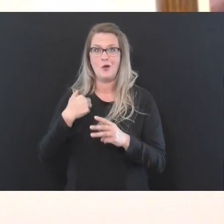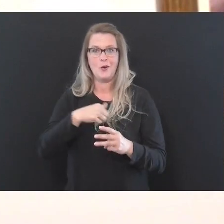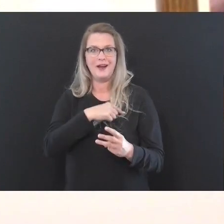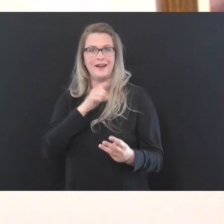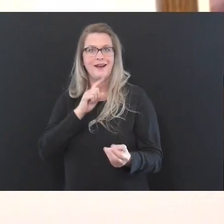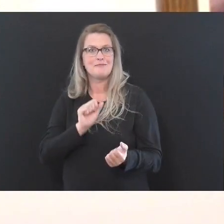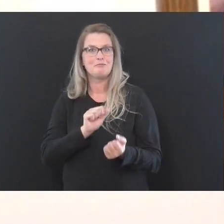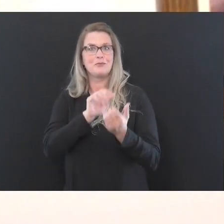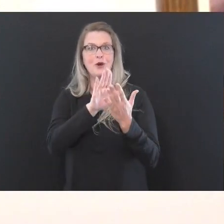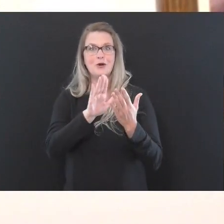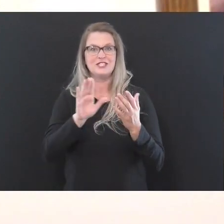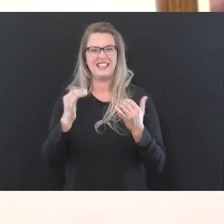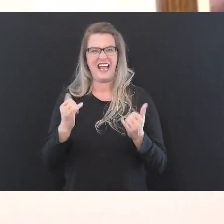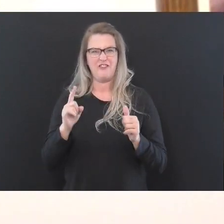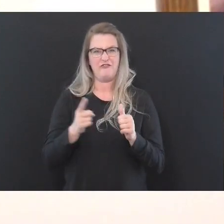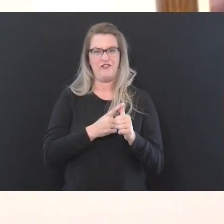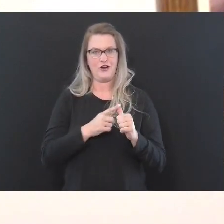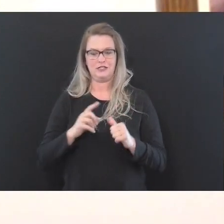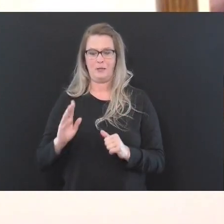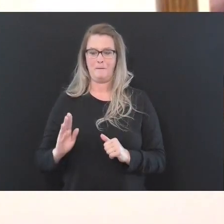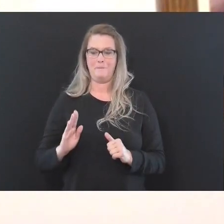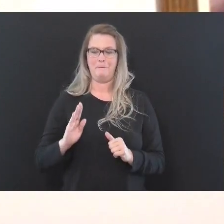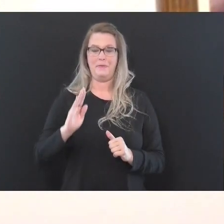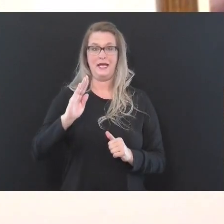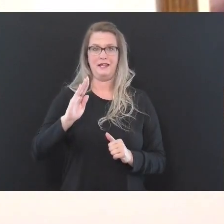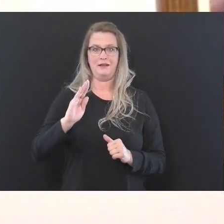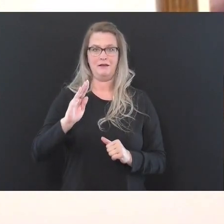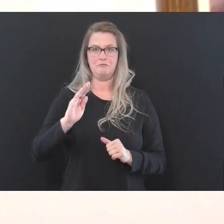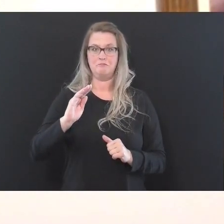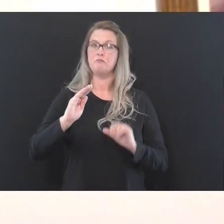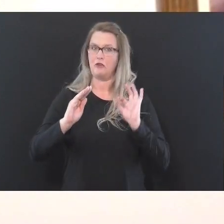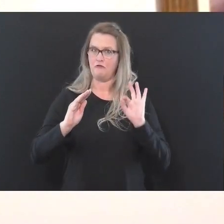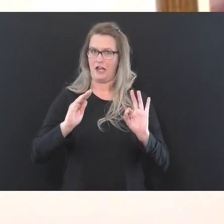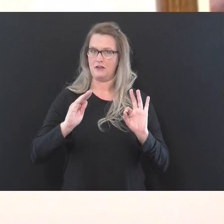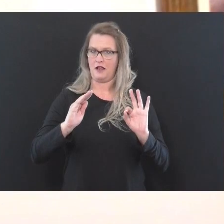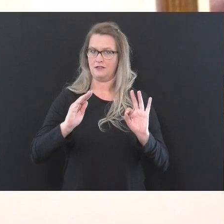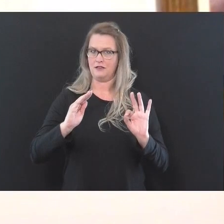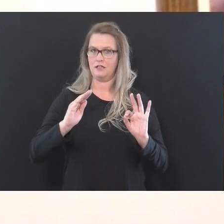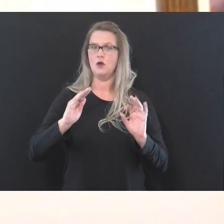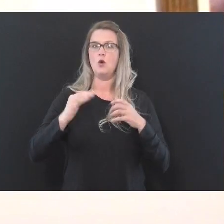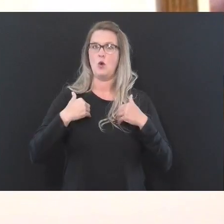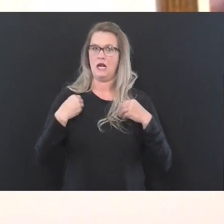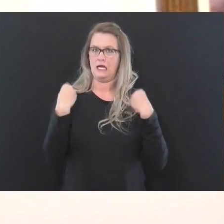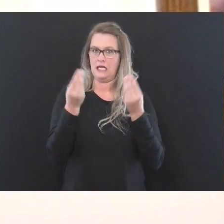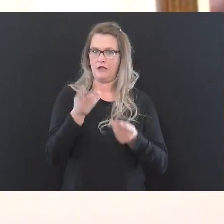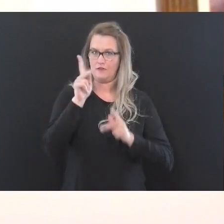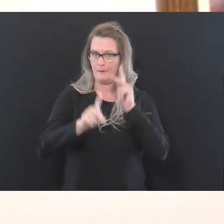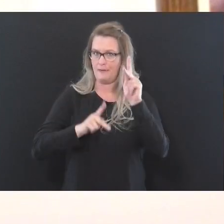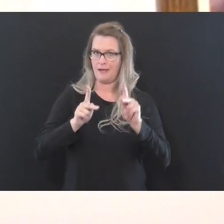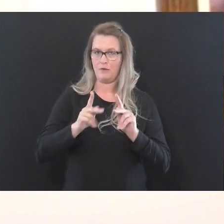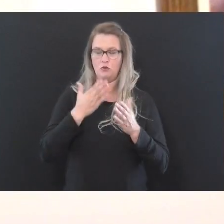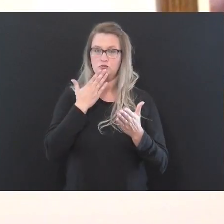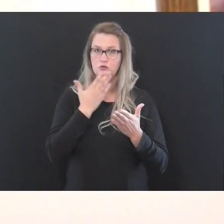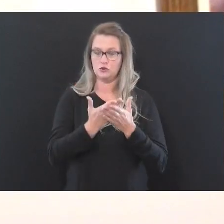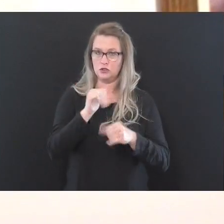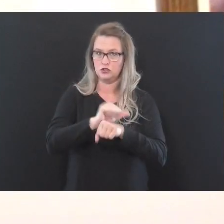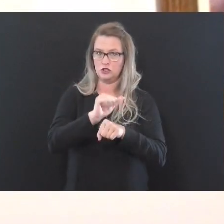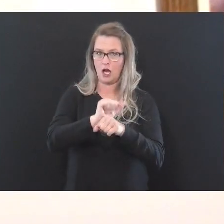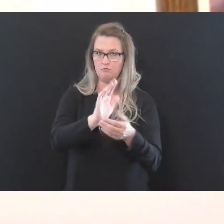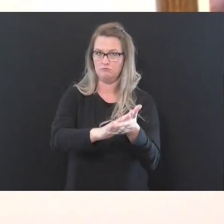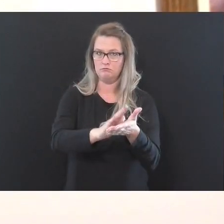the first peak, and that's fantastic. And we want to give all of our citizens a tremendous amount of credit for doing the right